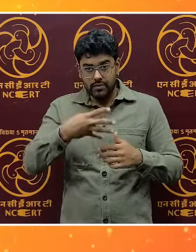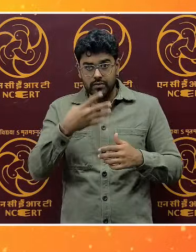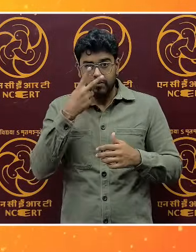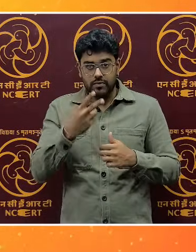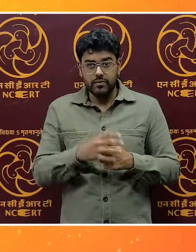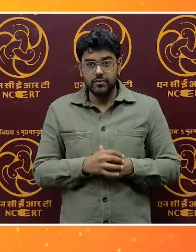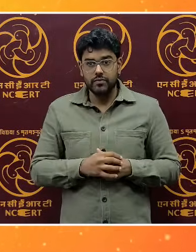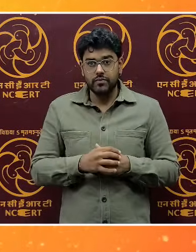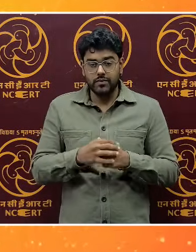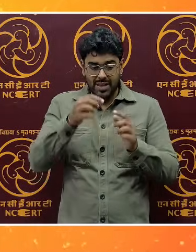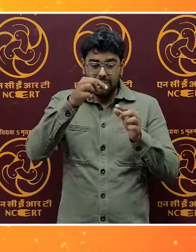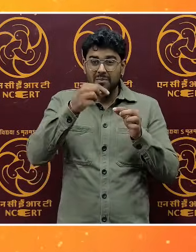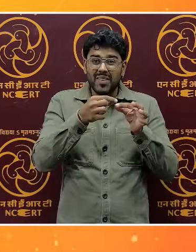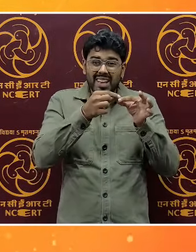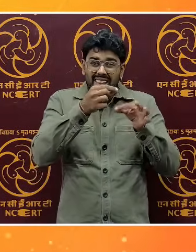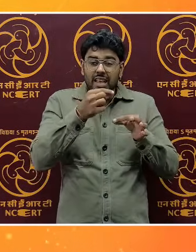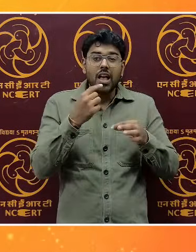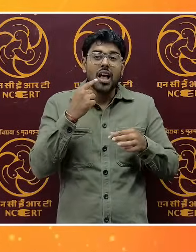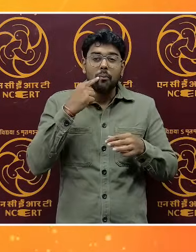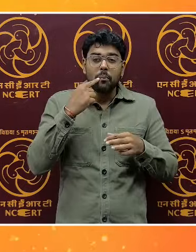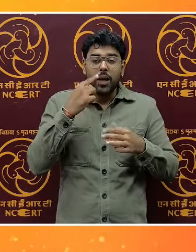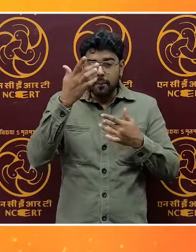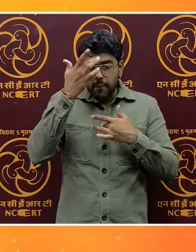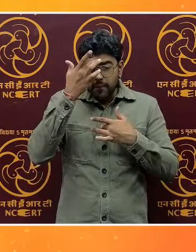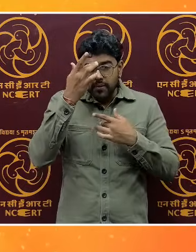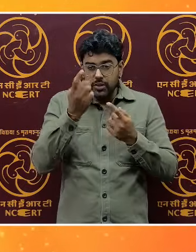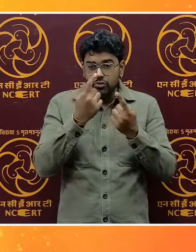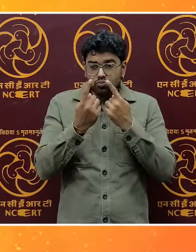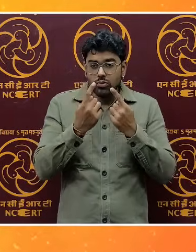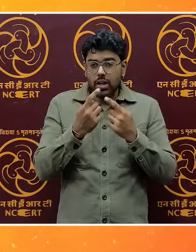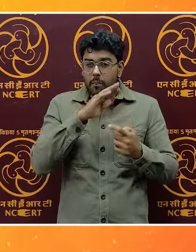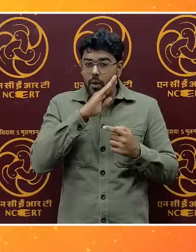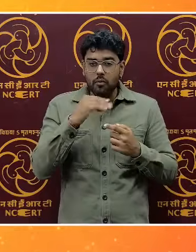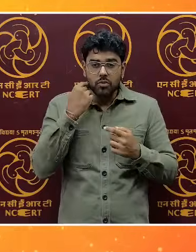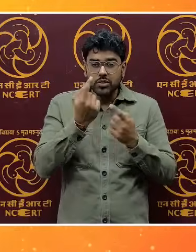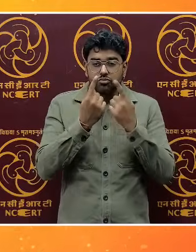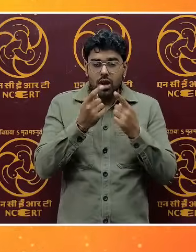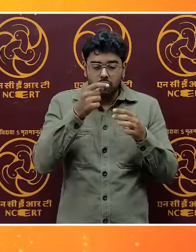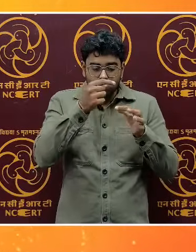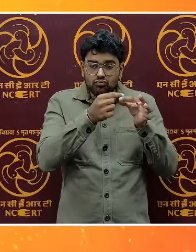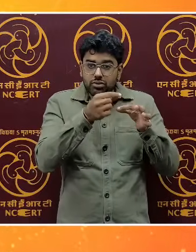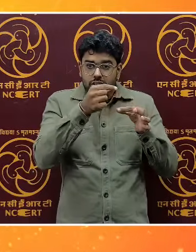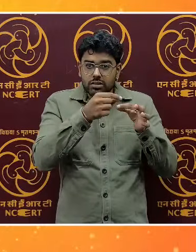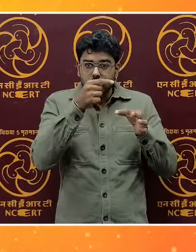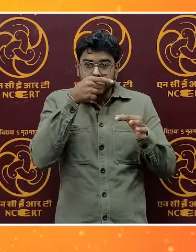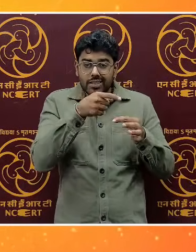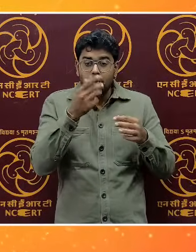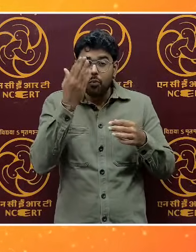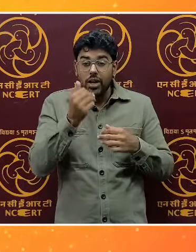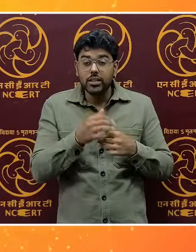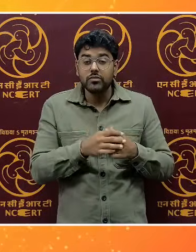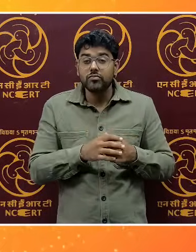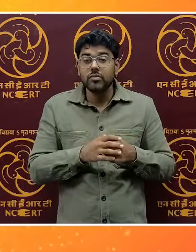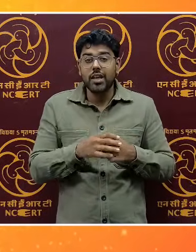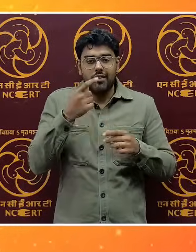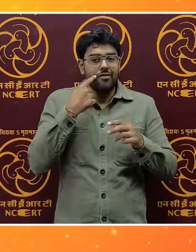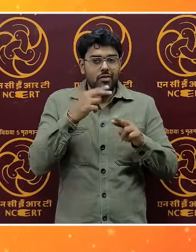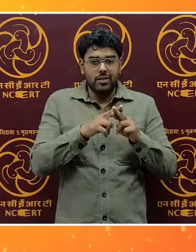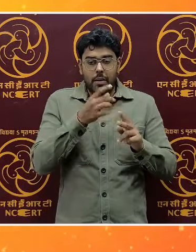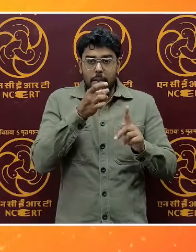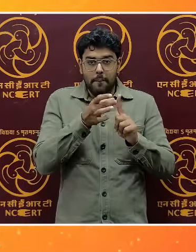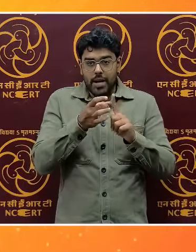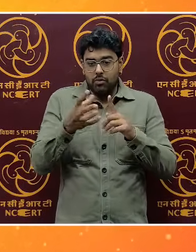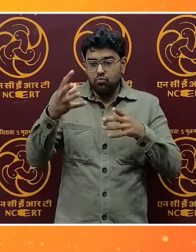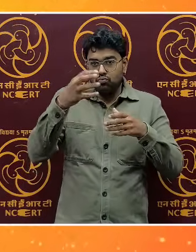is filled in thermometers. Why it is done? So that any variation in the temperature, because metals are good conductor